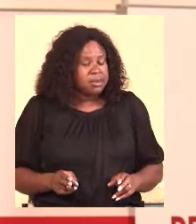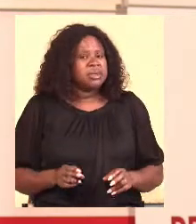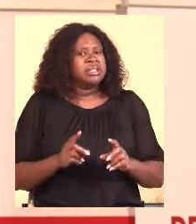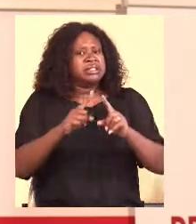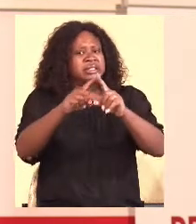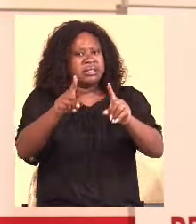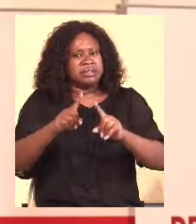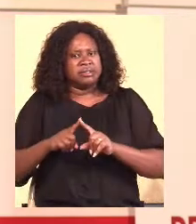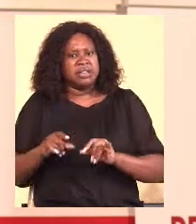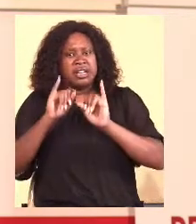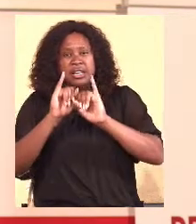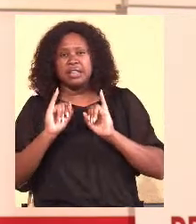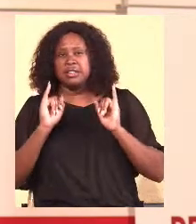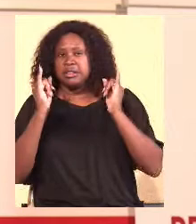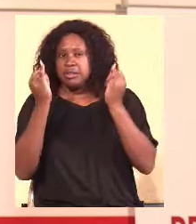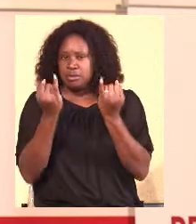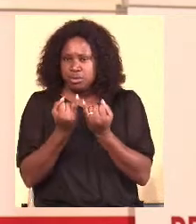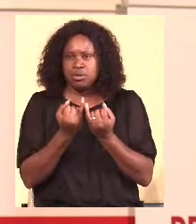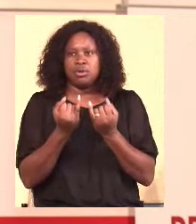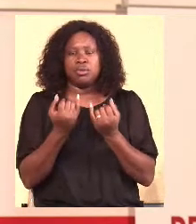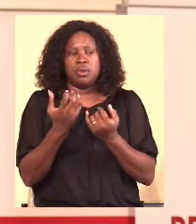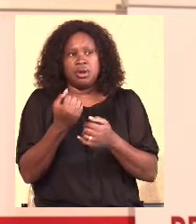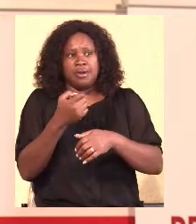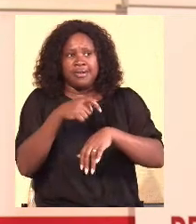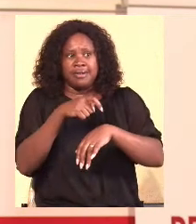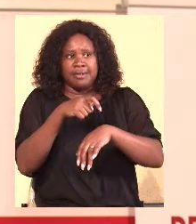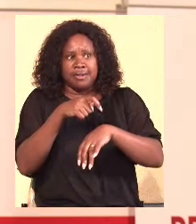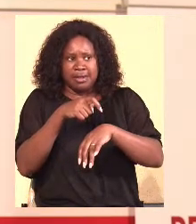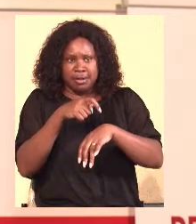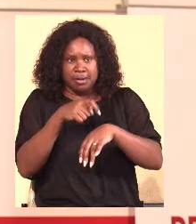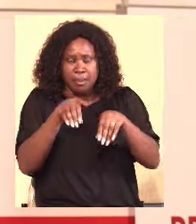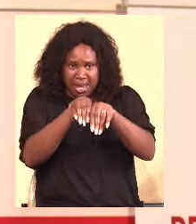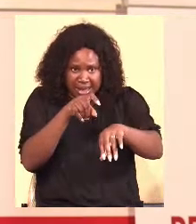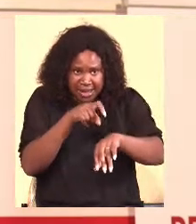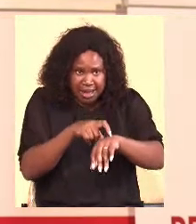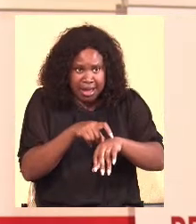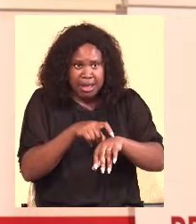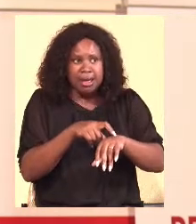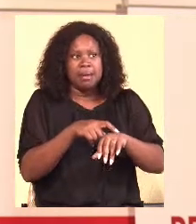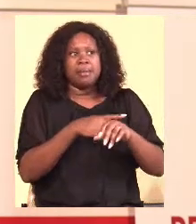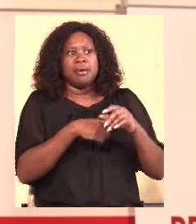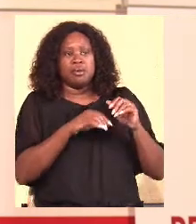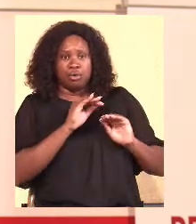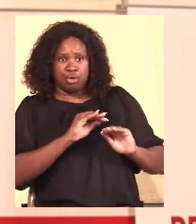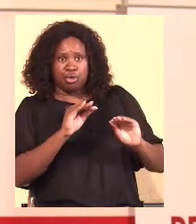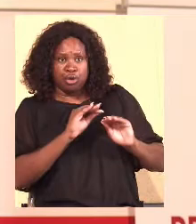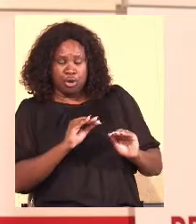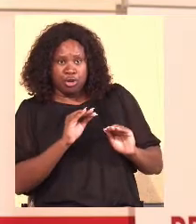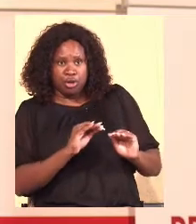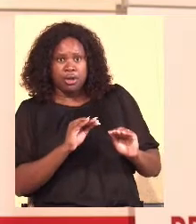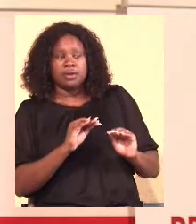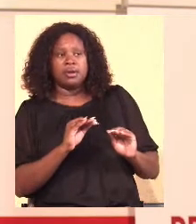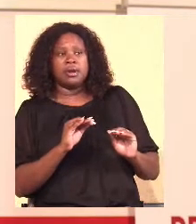different institutions will have to allow time for remedial teaching, and that is